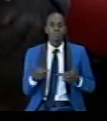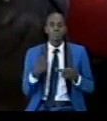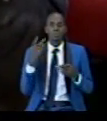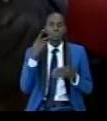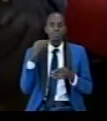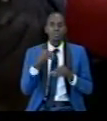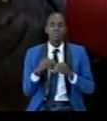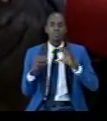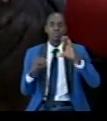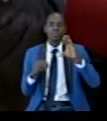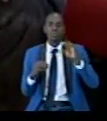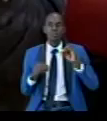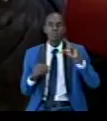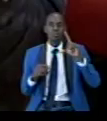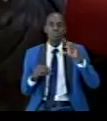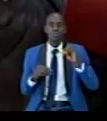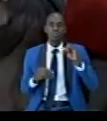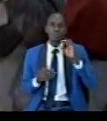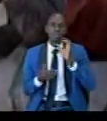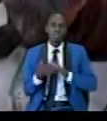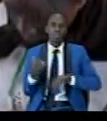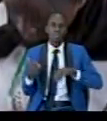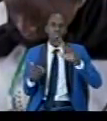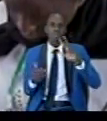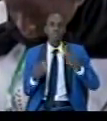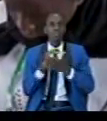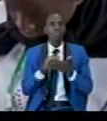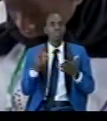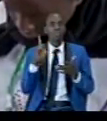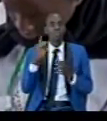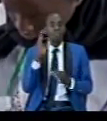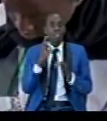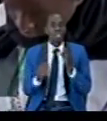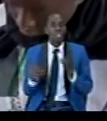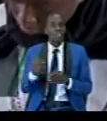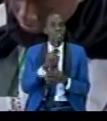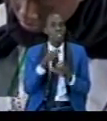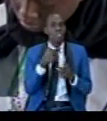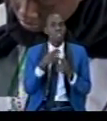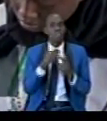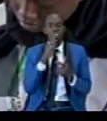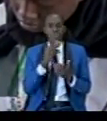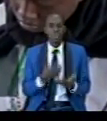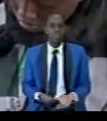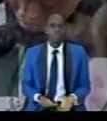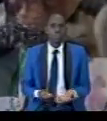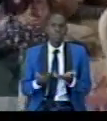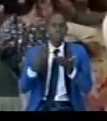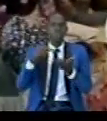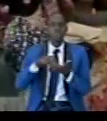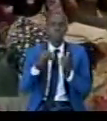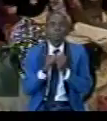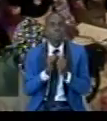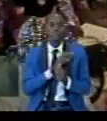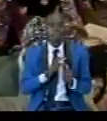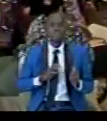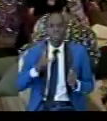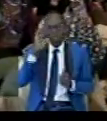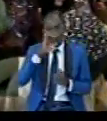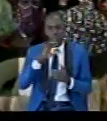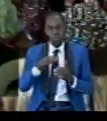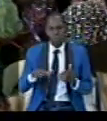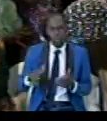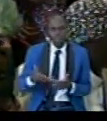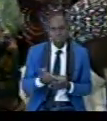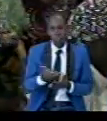verse 1. If ye then be risen with Christ, seek those things which are above,